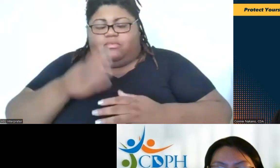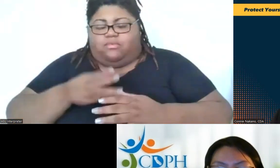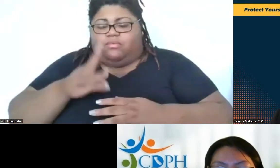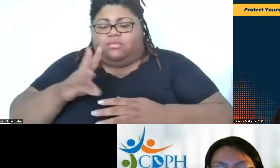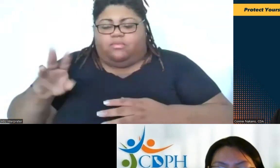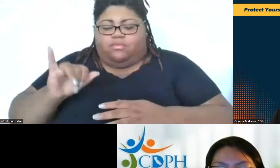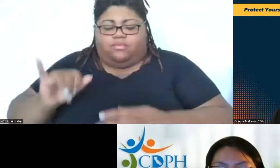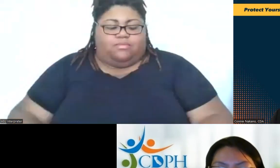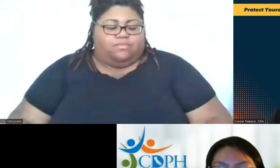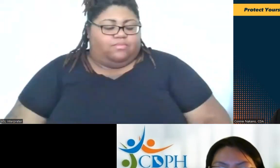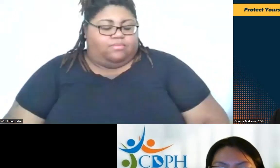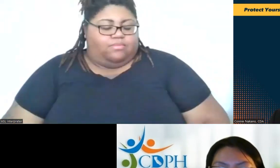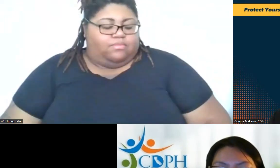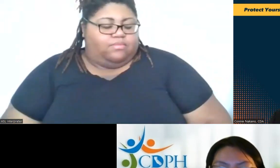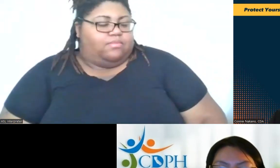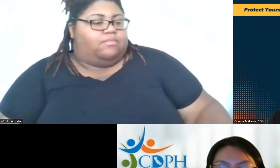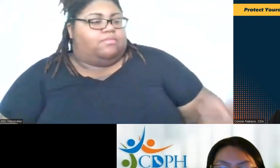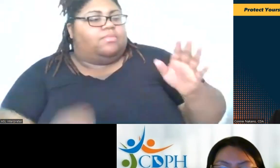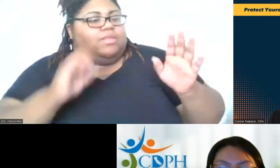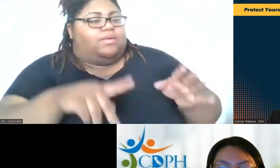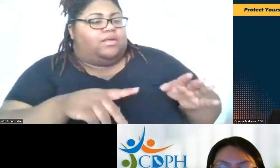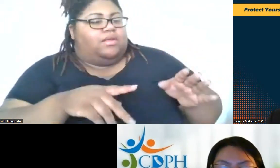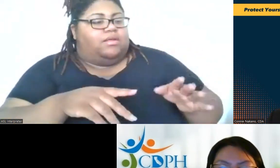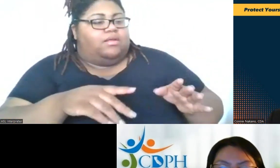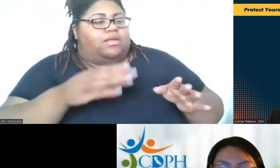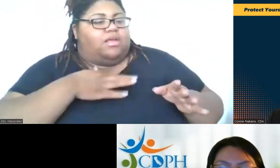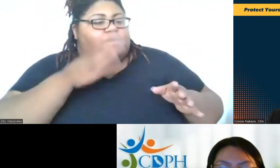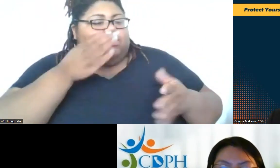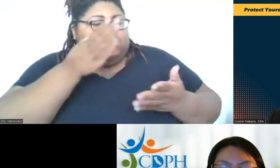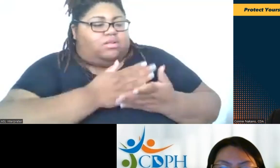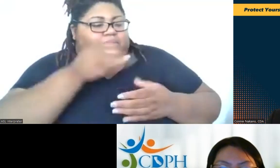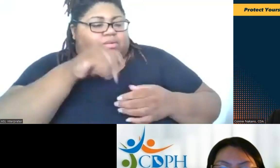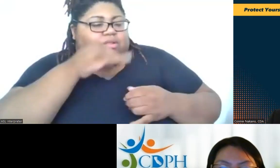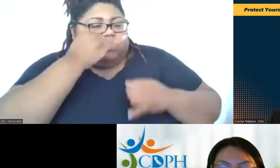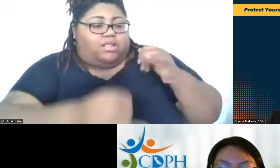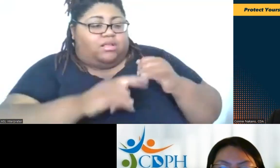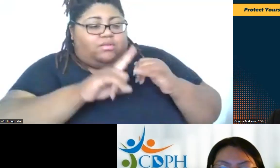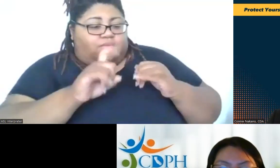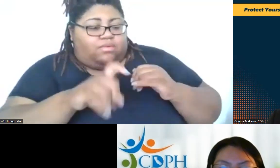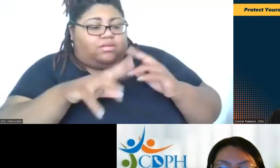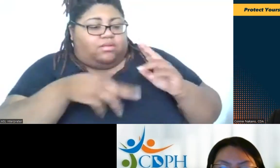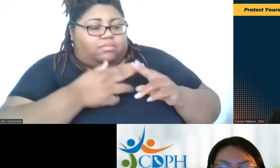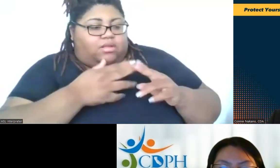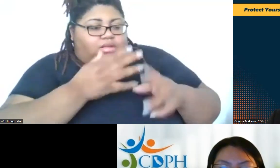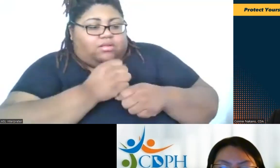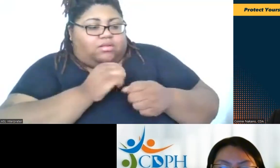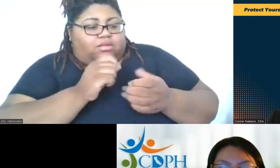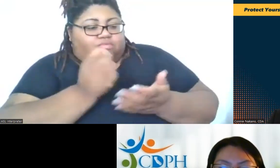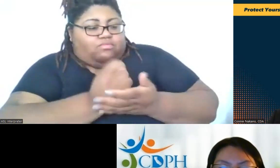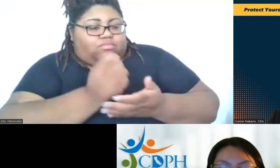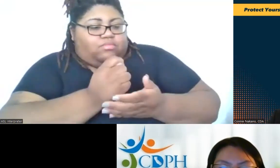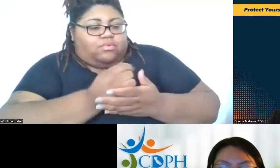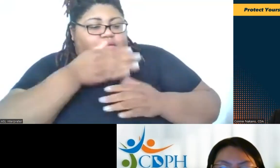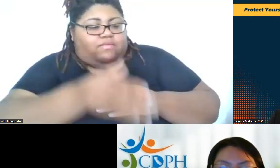Perfect. And then there was I'll end it with one last question about receiving treatment after the 5 to